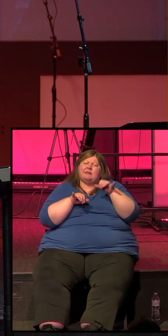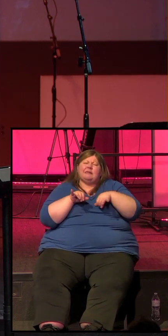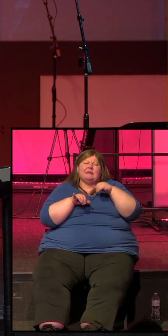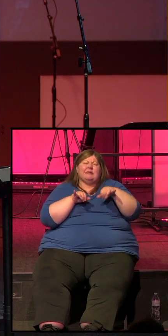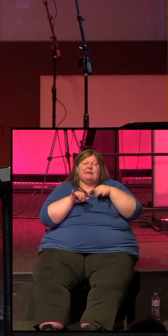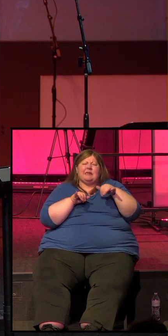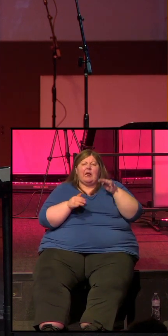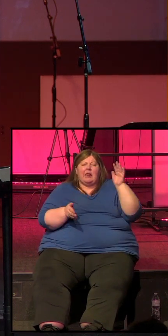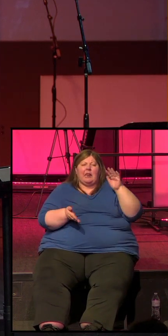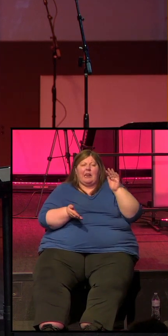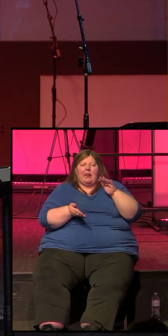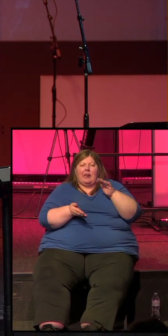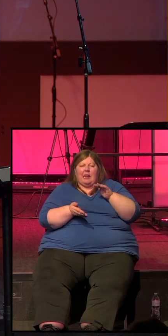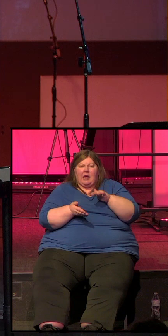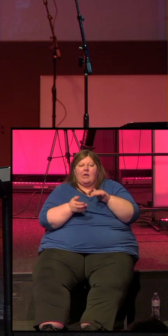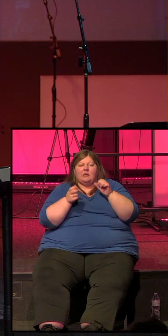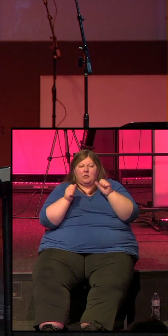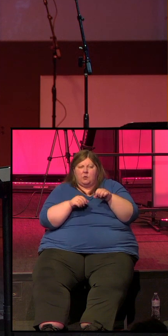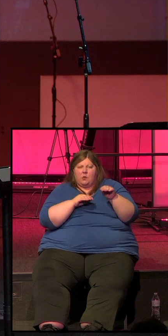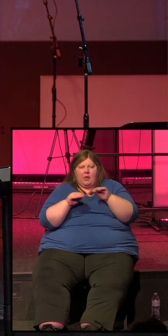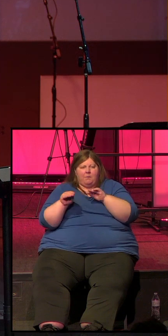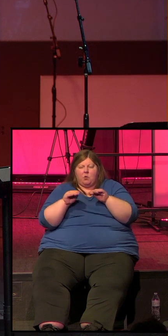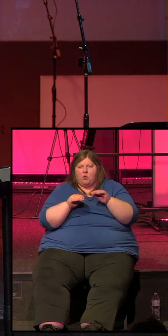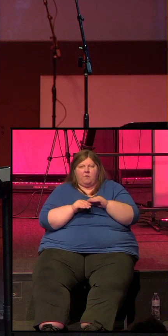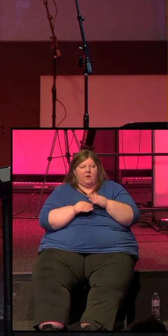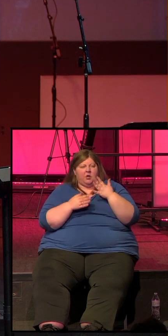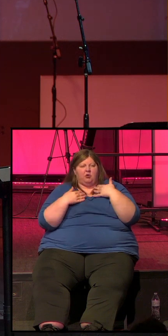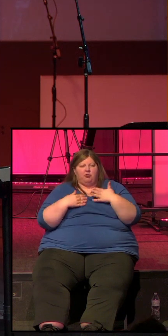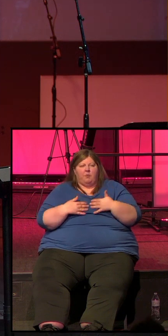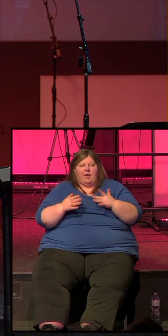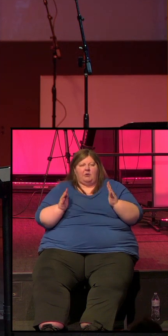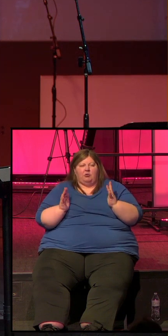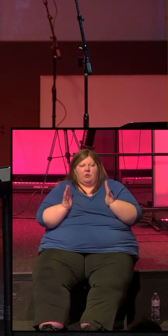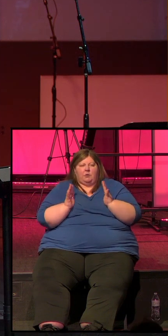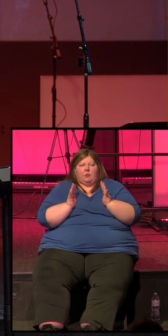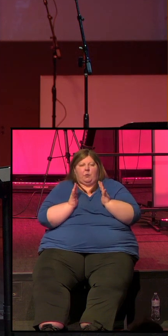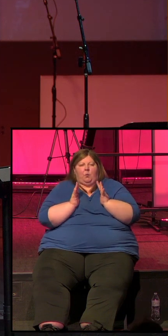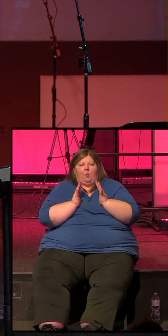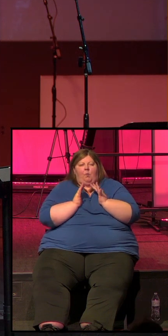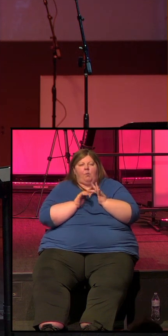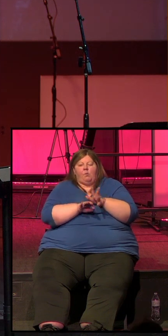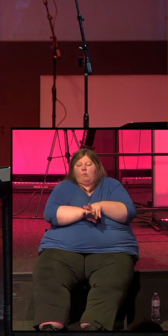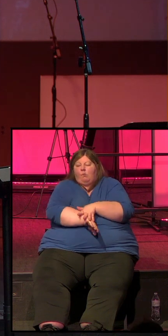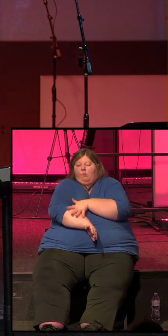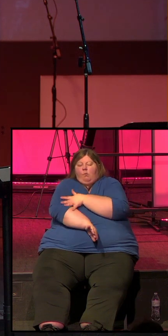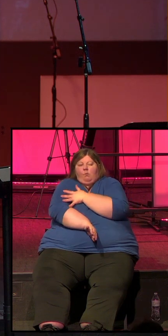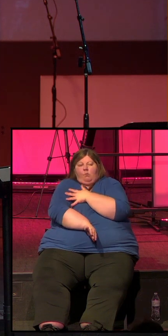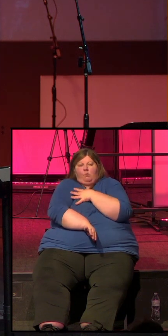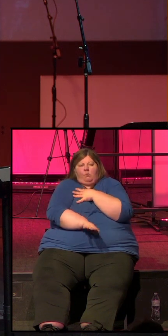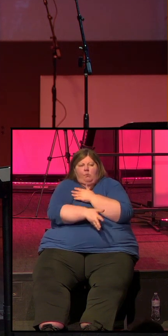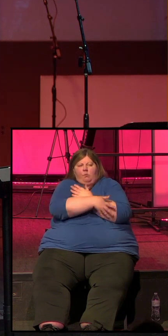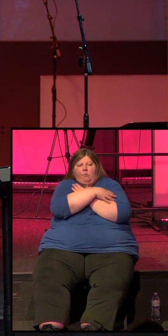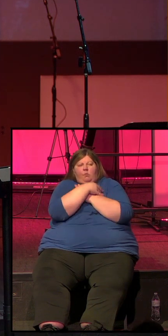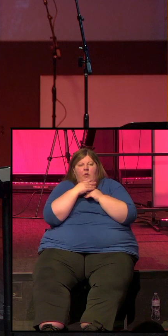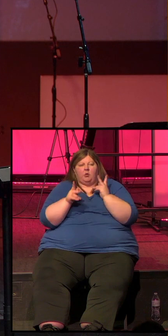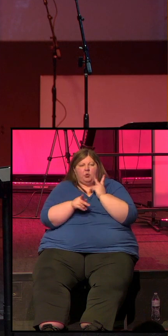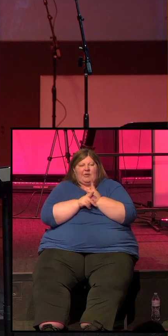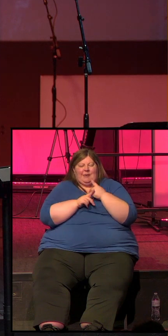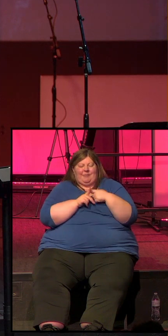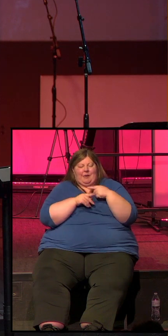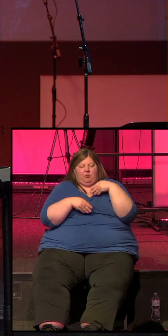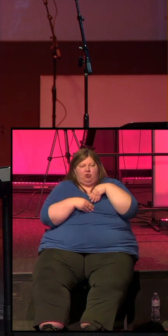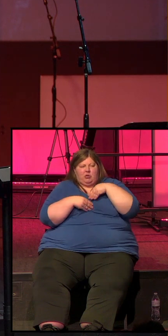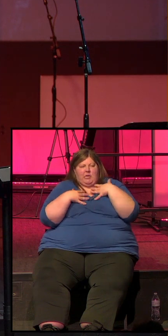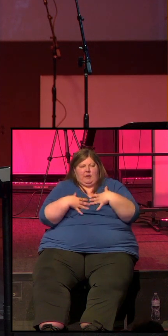the less actually you are able to move. Your body starts removing all of the blood to maintain your core body temperature. Let's say they start